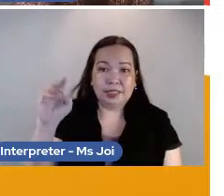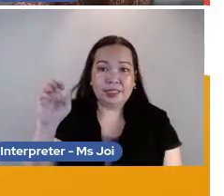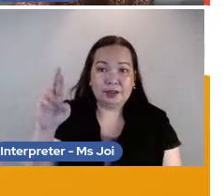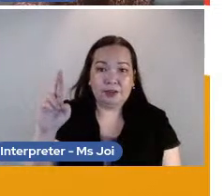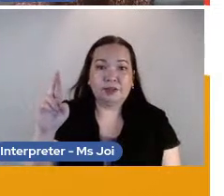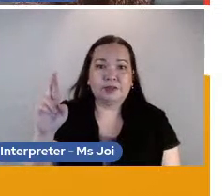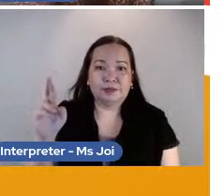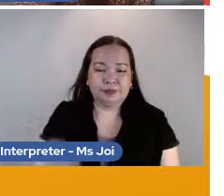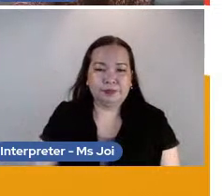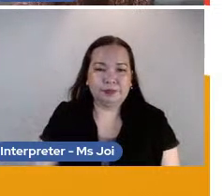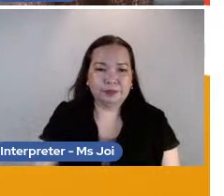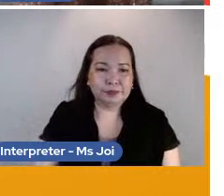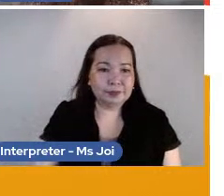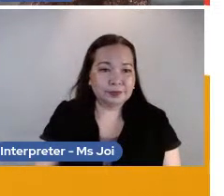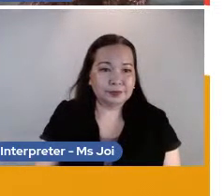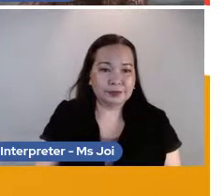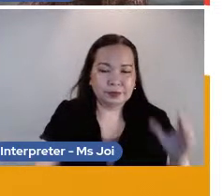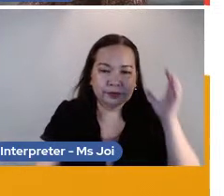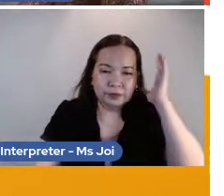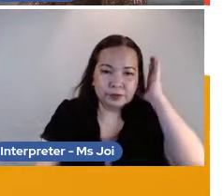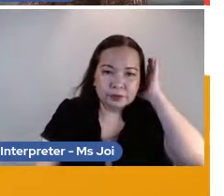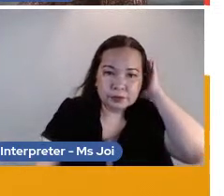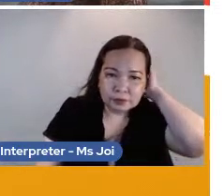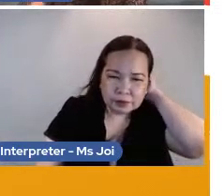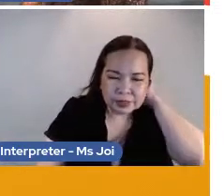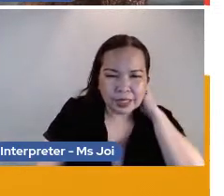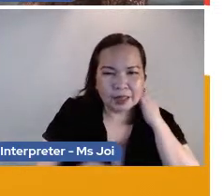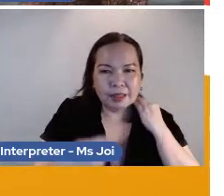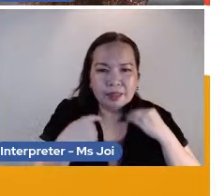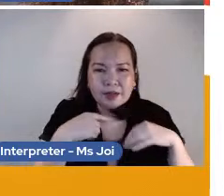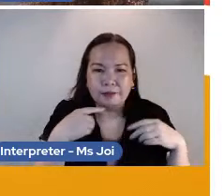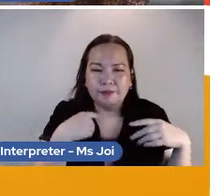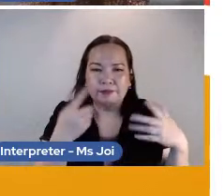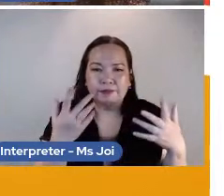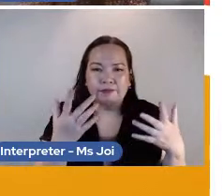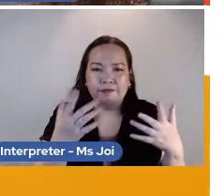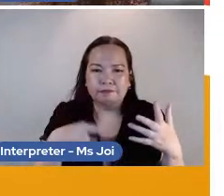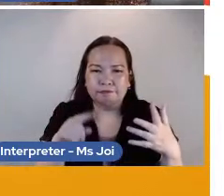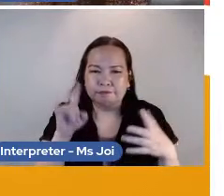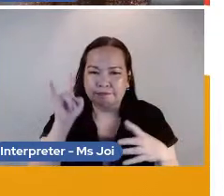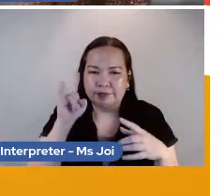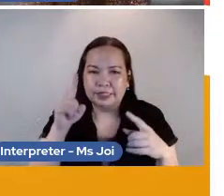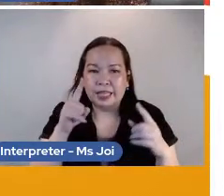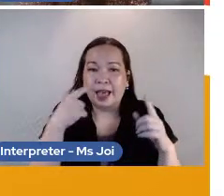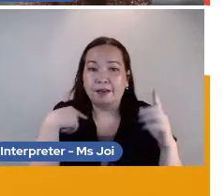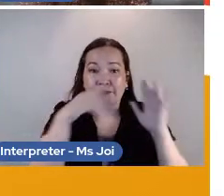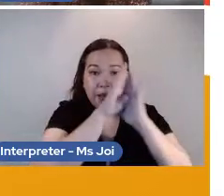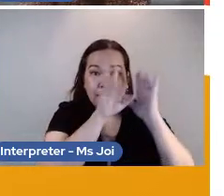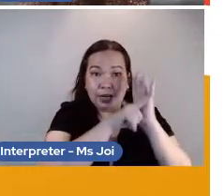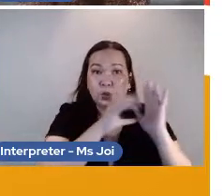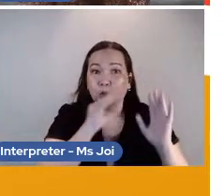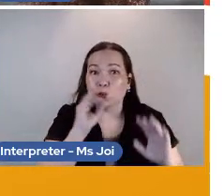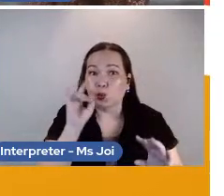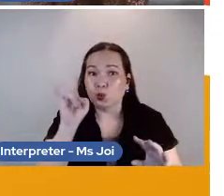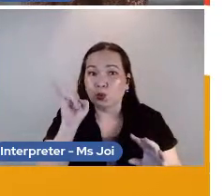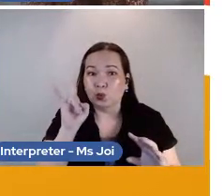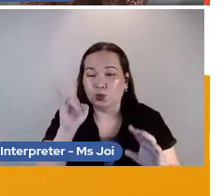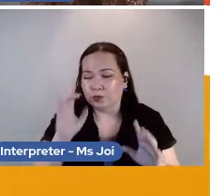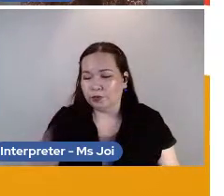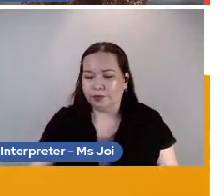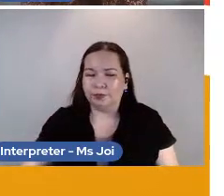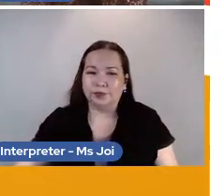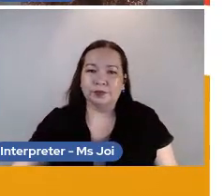we also, at the ad level, show some information about the advertiser. And this